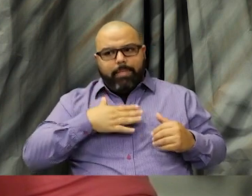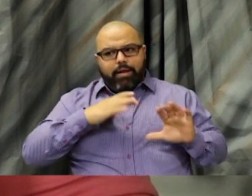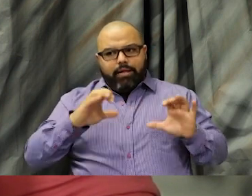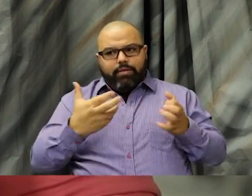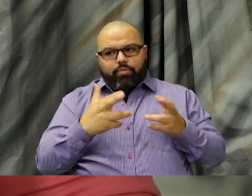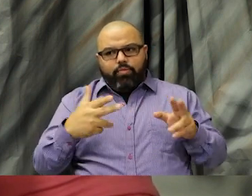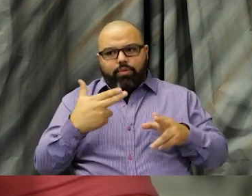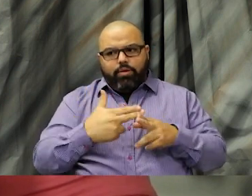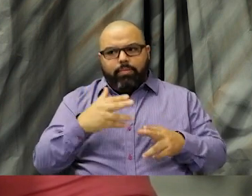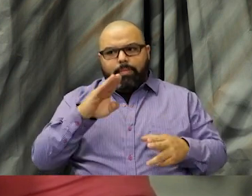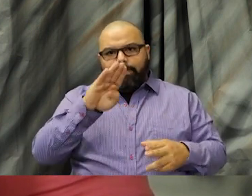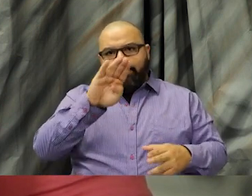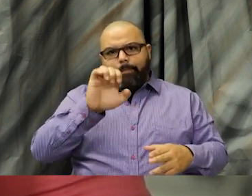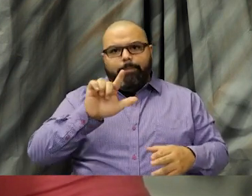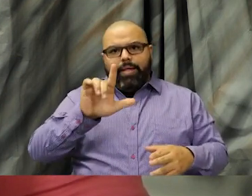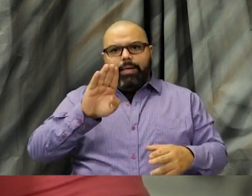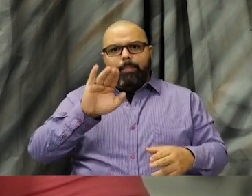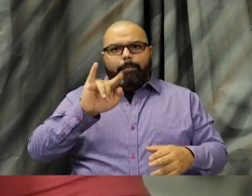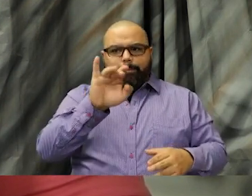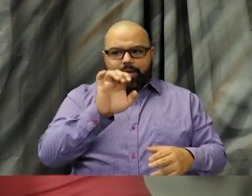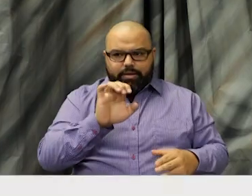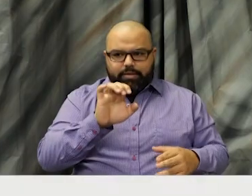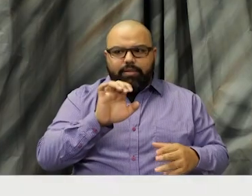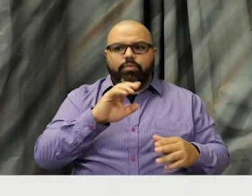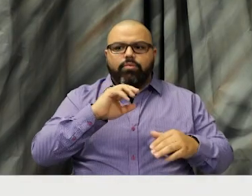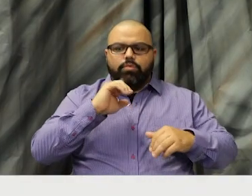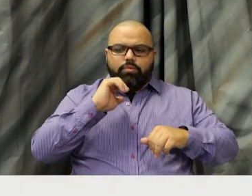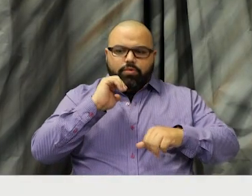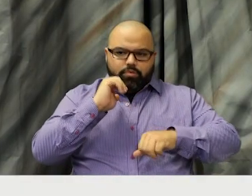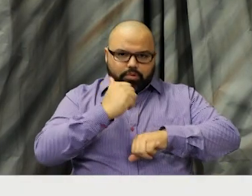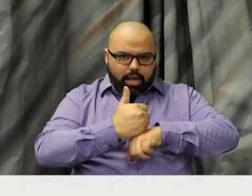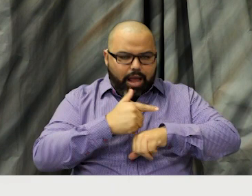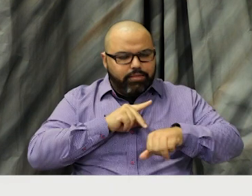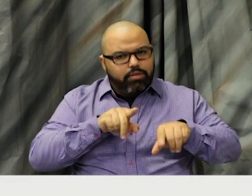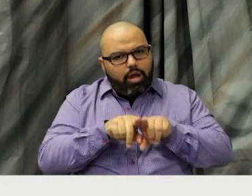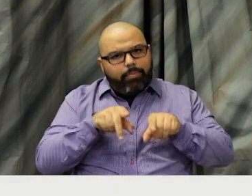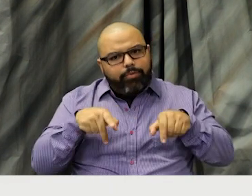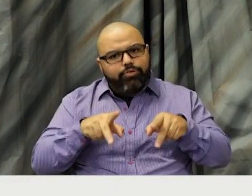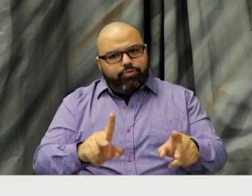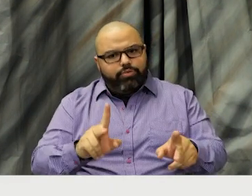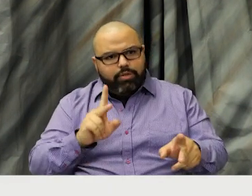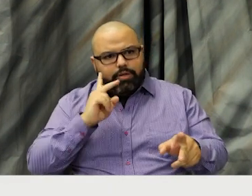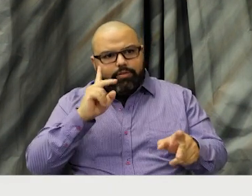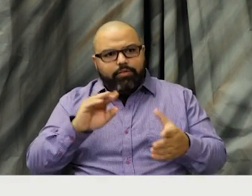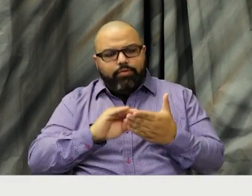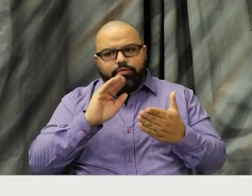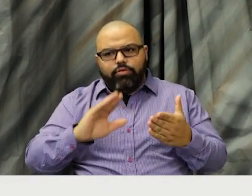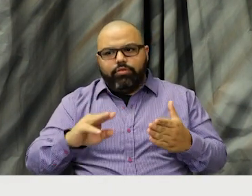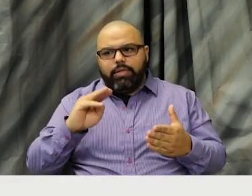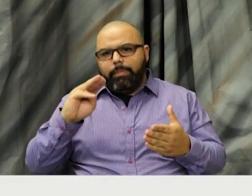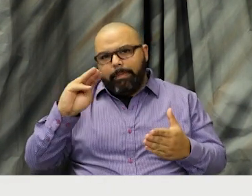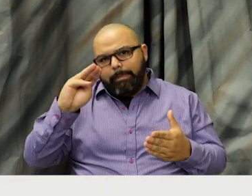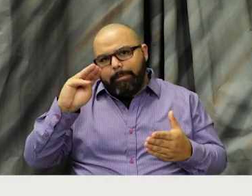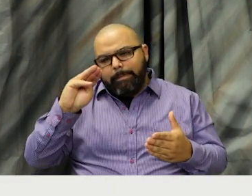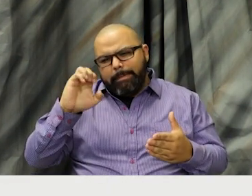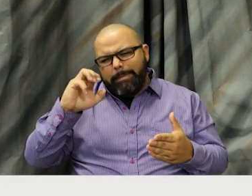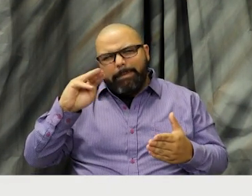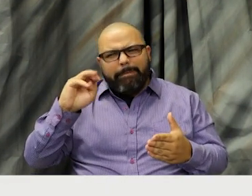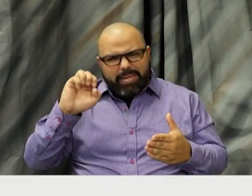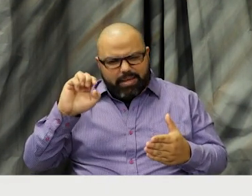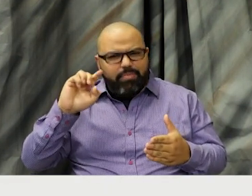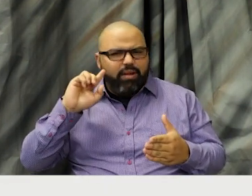classroom, we call this the Bell Bite. Today's Bell Bite was structured as an opportunity for students to make a meme based on